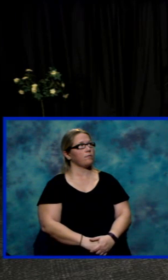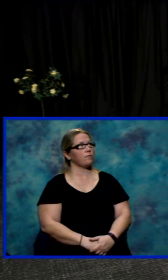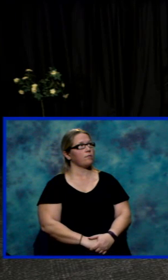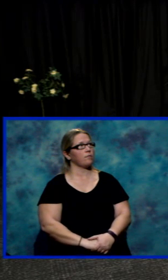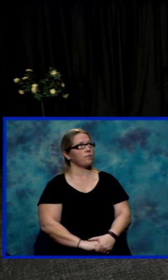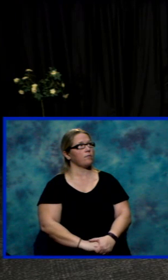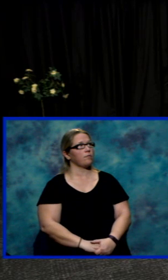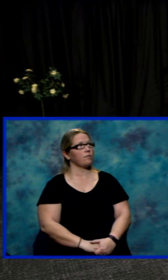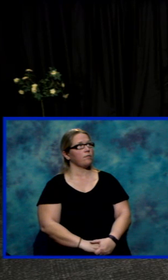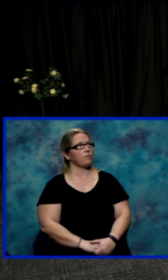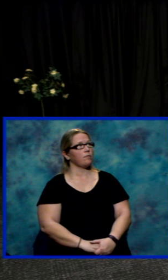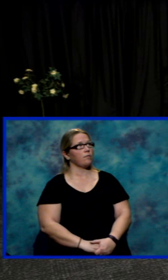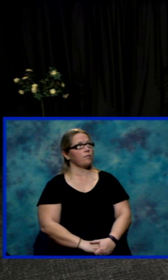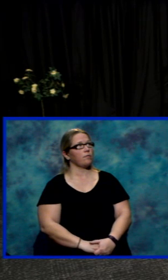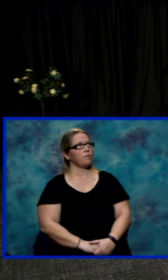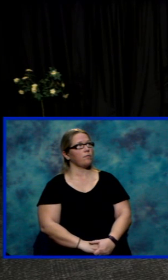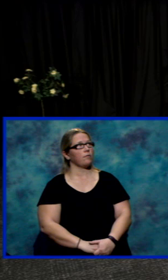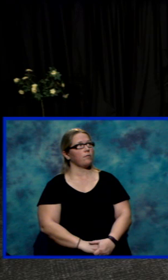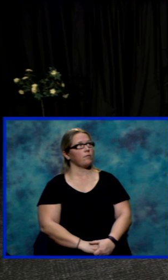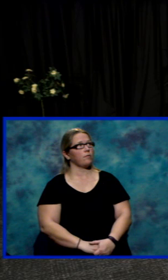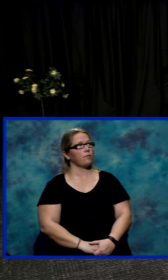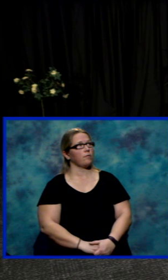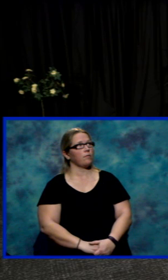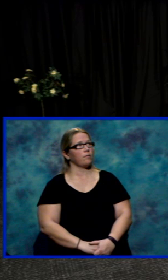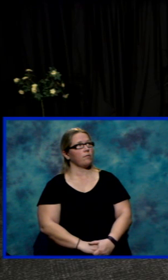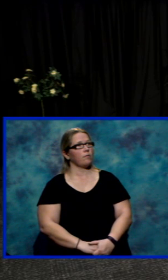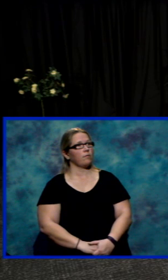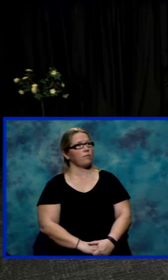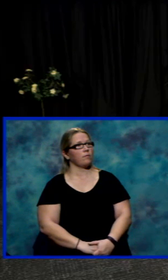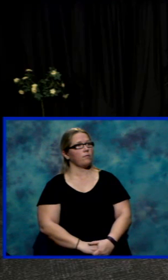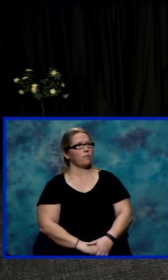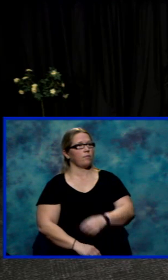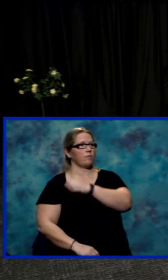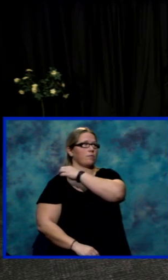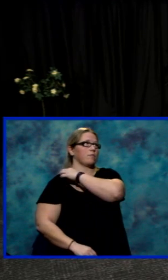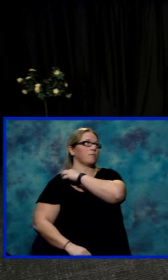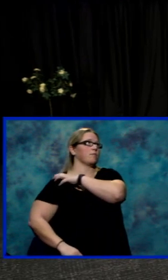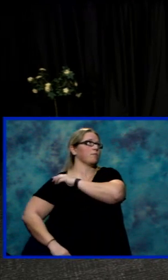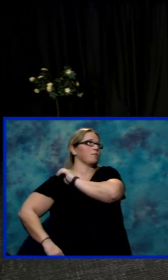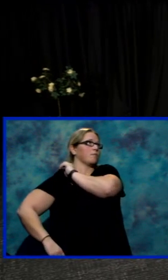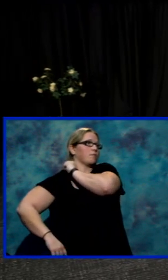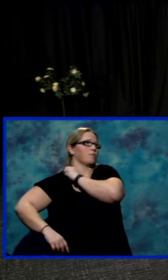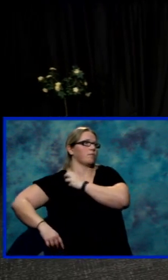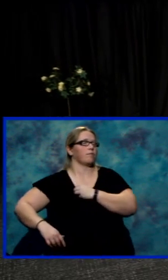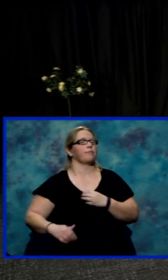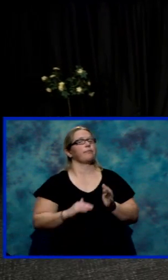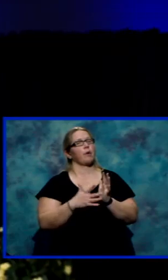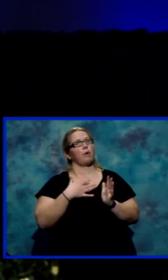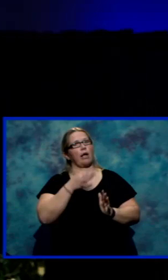named her son Ben-Oni, but his father named him Ben-Yamin. Now, I want to ask you a